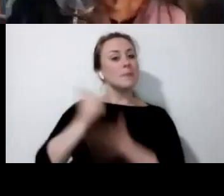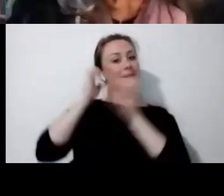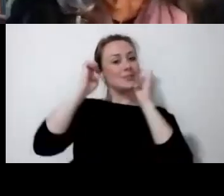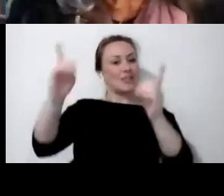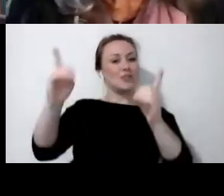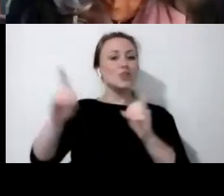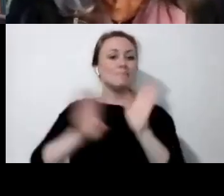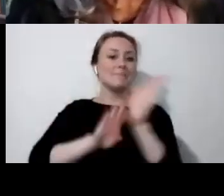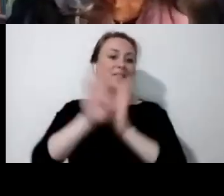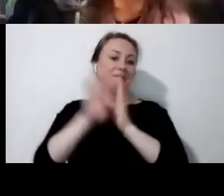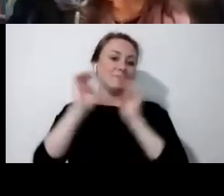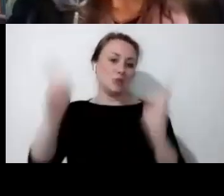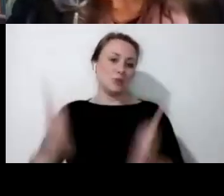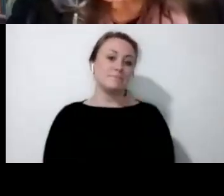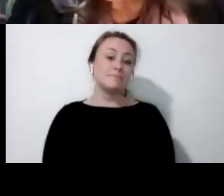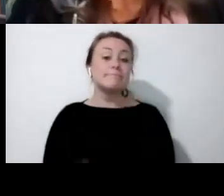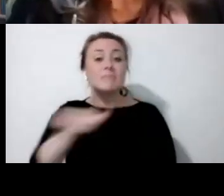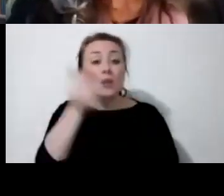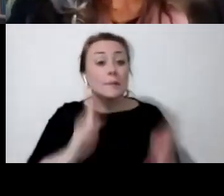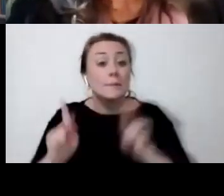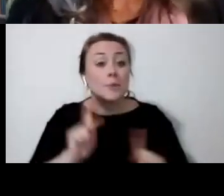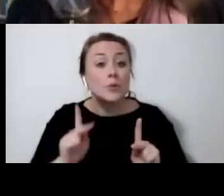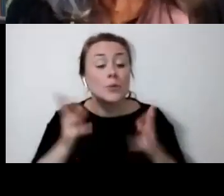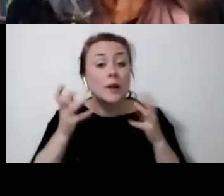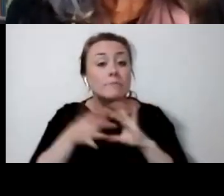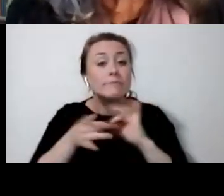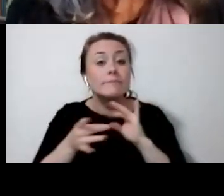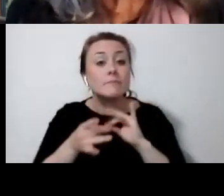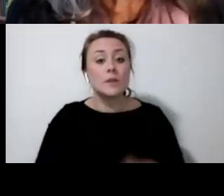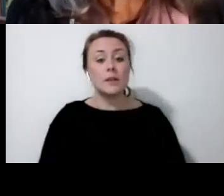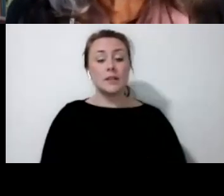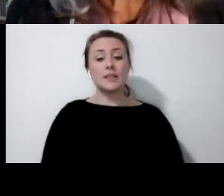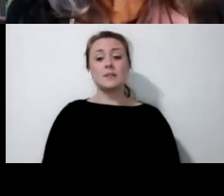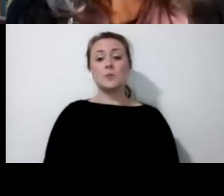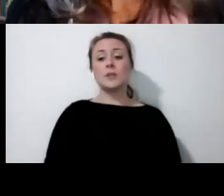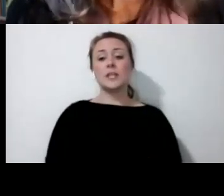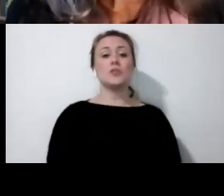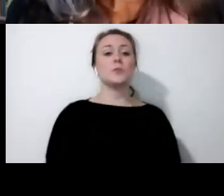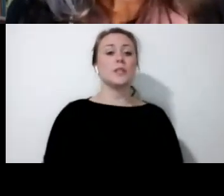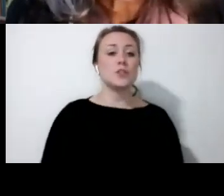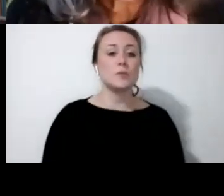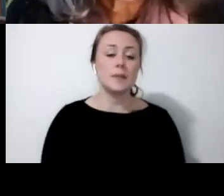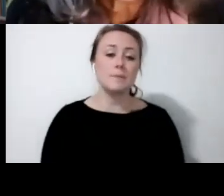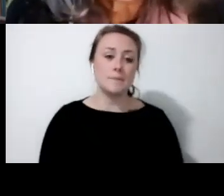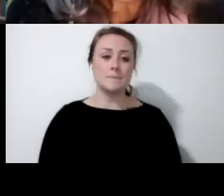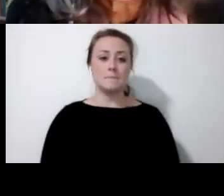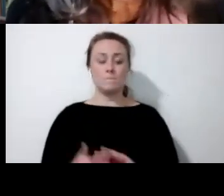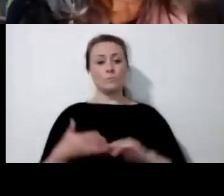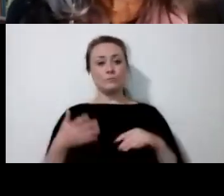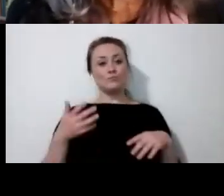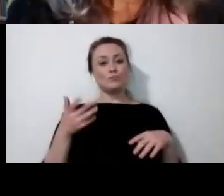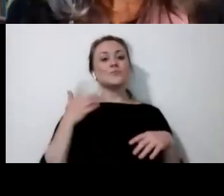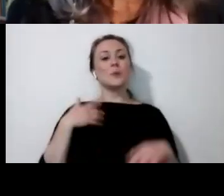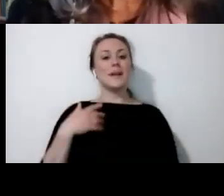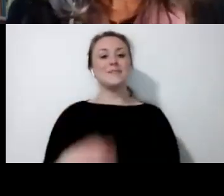Anyone else? Who else would like to? Yeah, so we are hoping we can get more residents